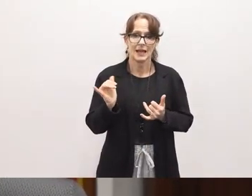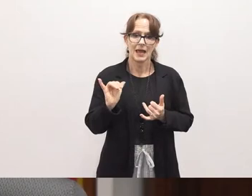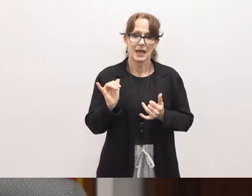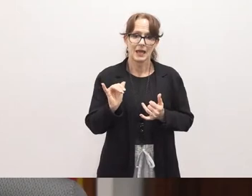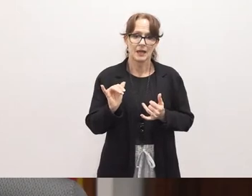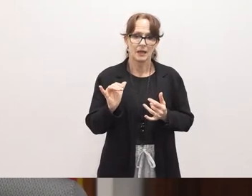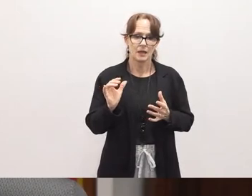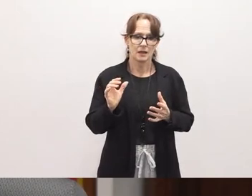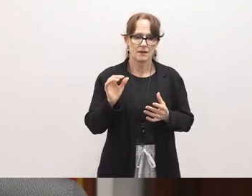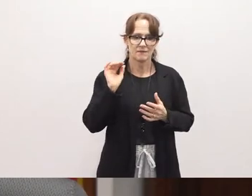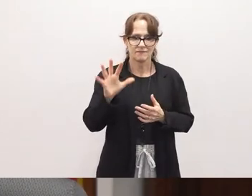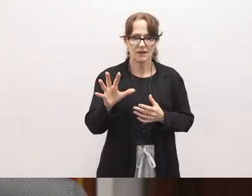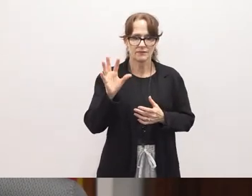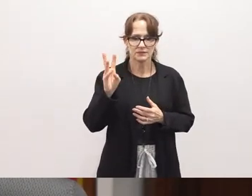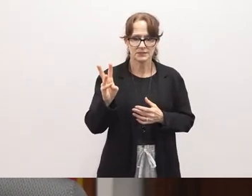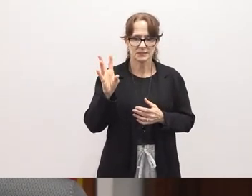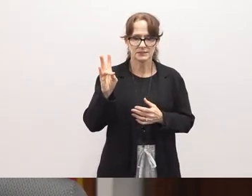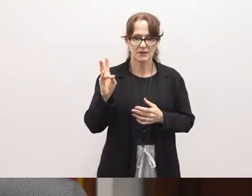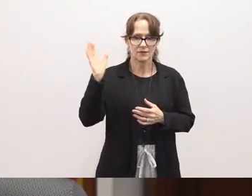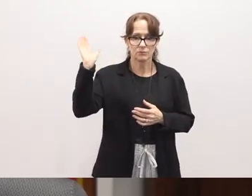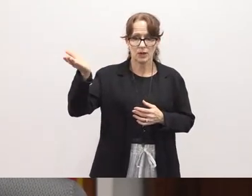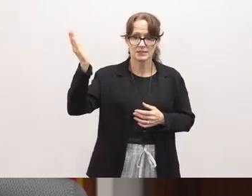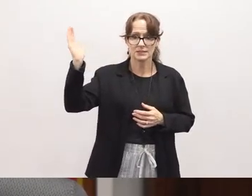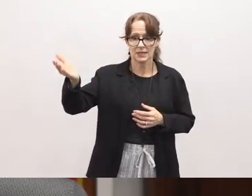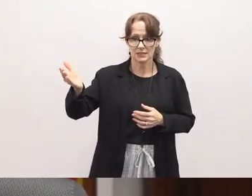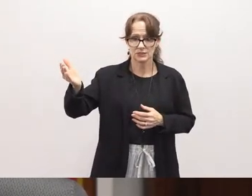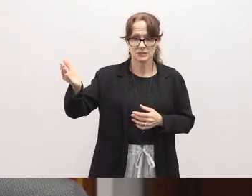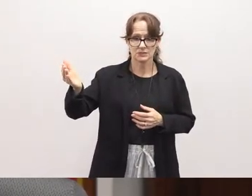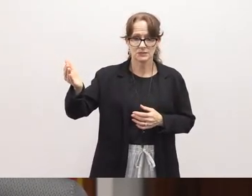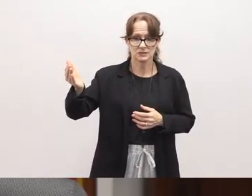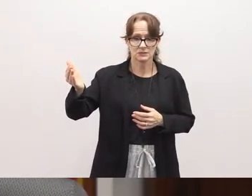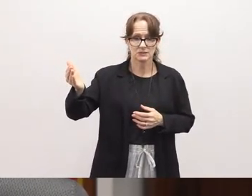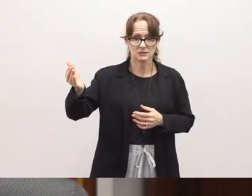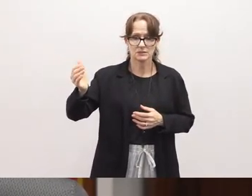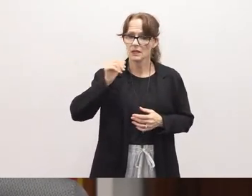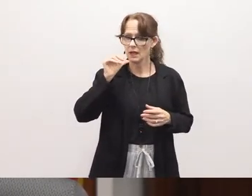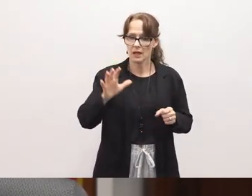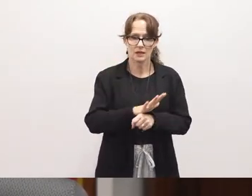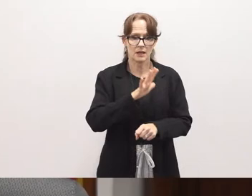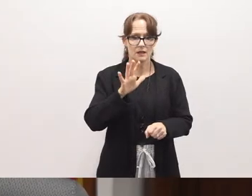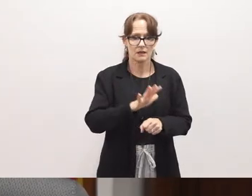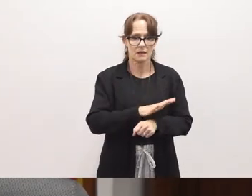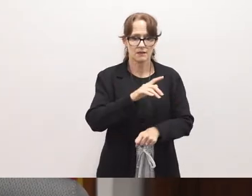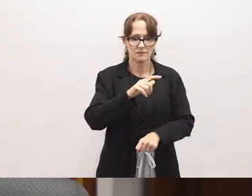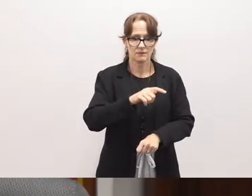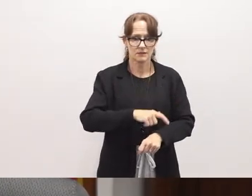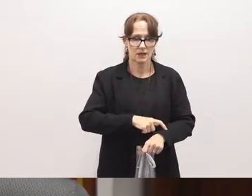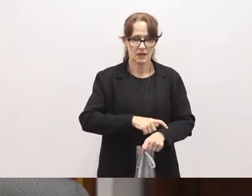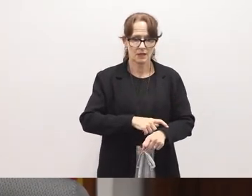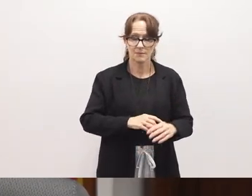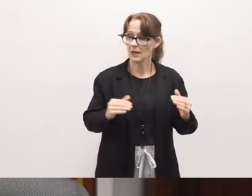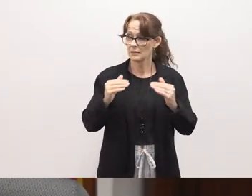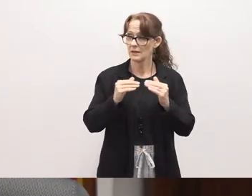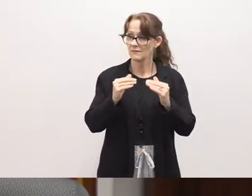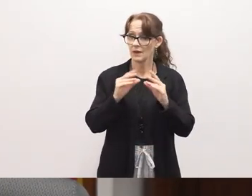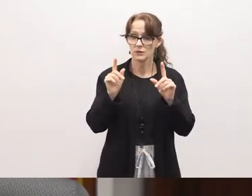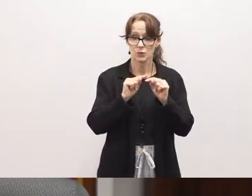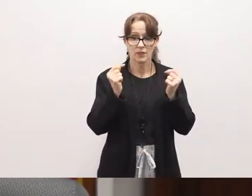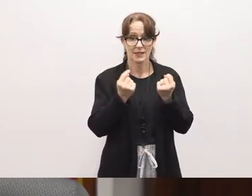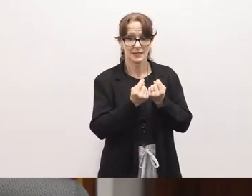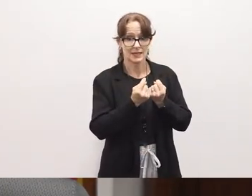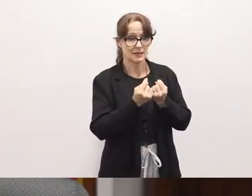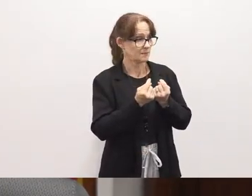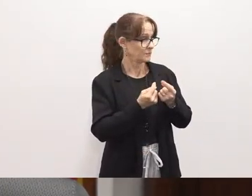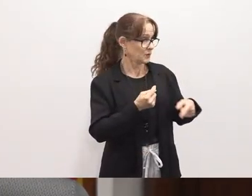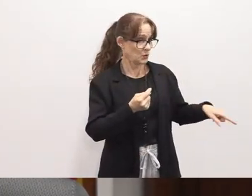we were getting 5 or 6 or 7 presentations that there just was not enough time. And in fairness to our team, and you